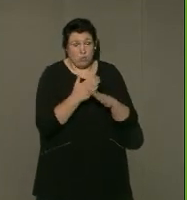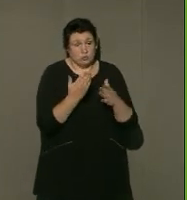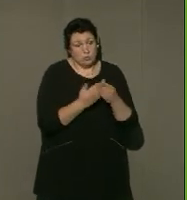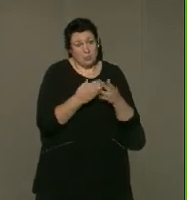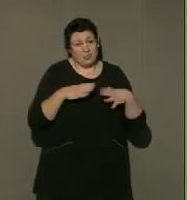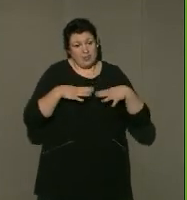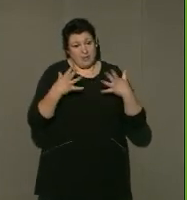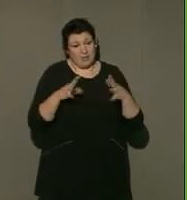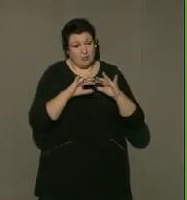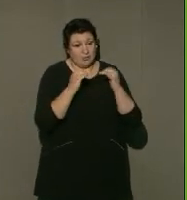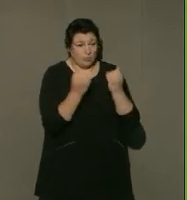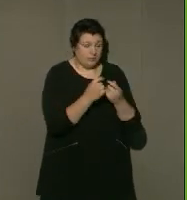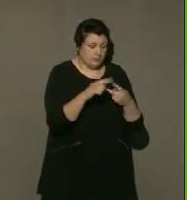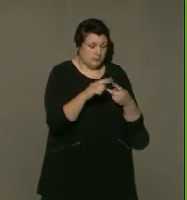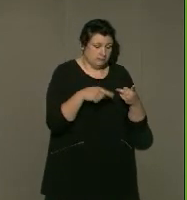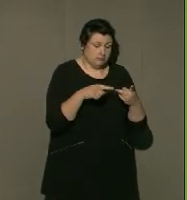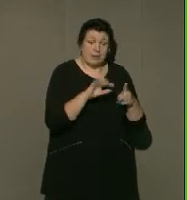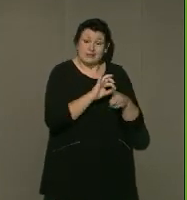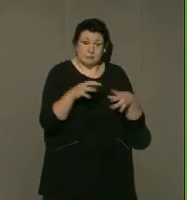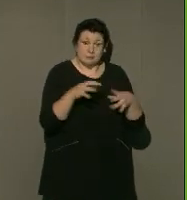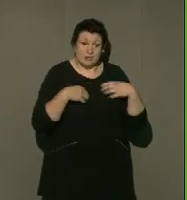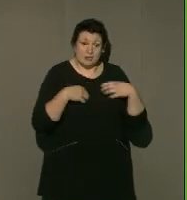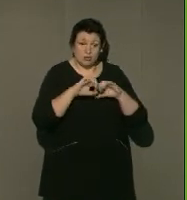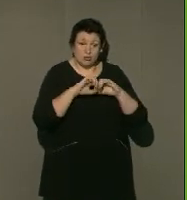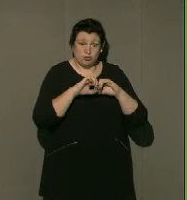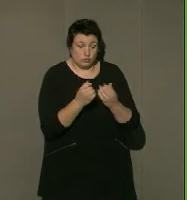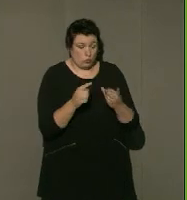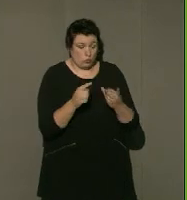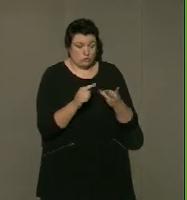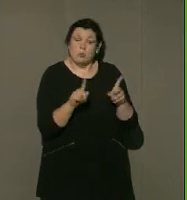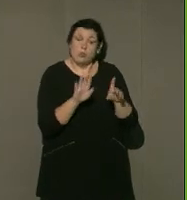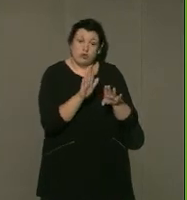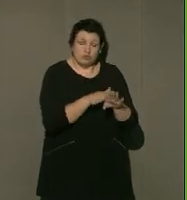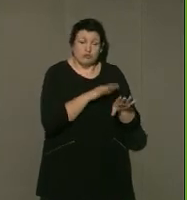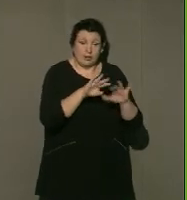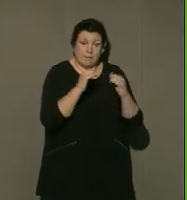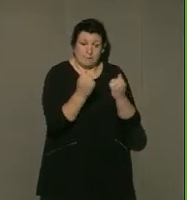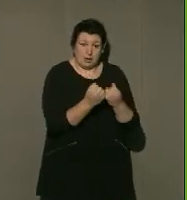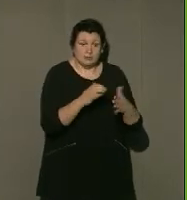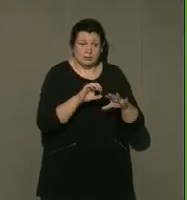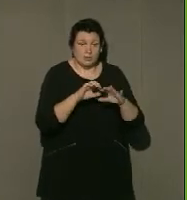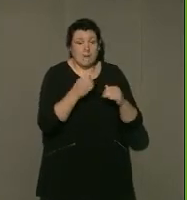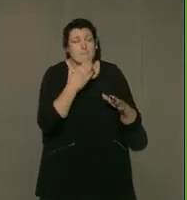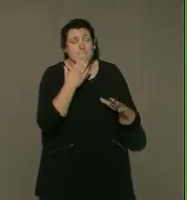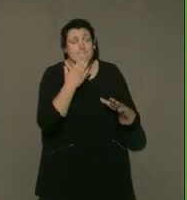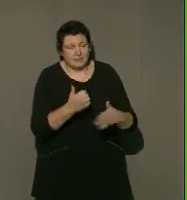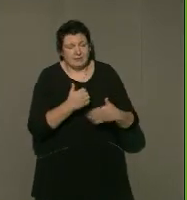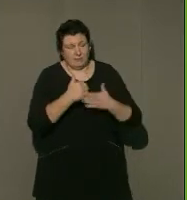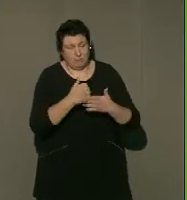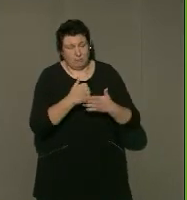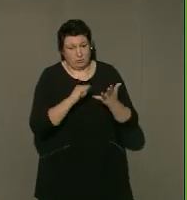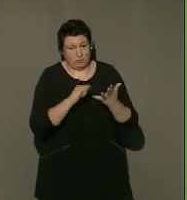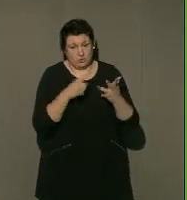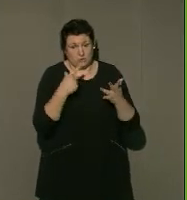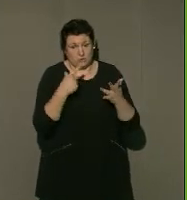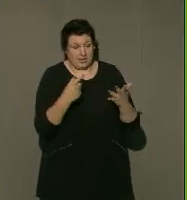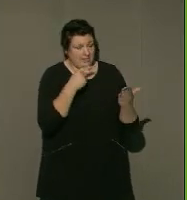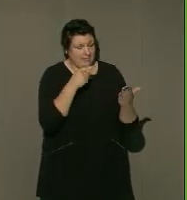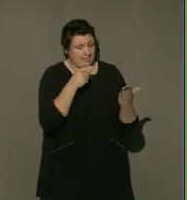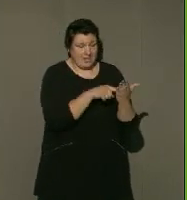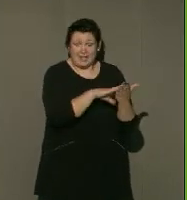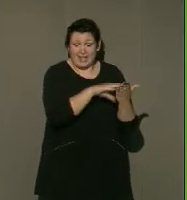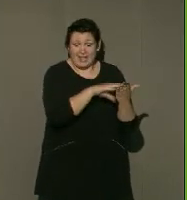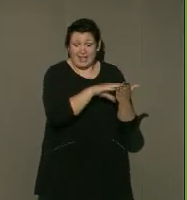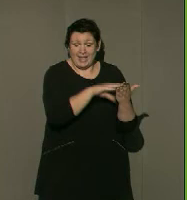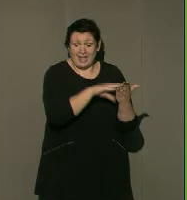groups, special interest groups and other Green Party groups. Conference, please support SOC and rule this motion amendment out of